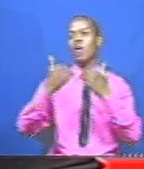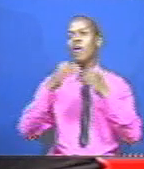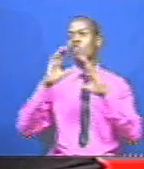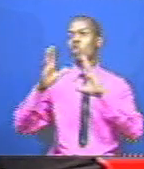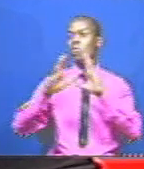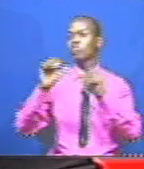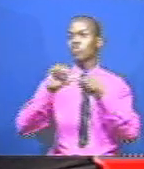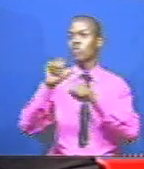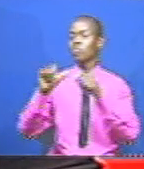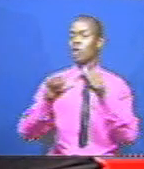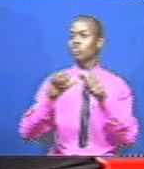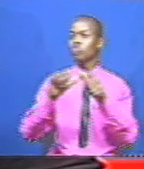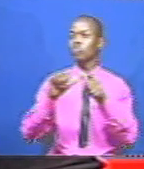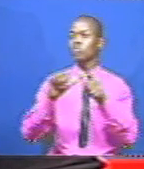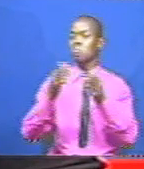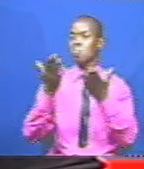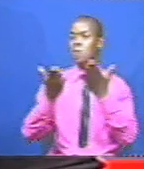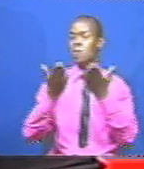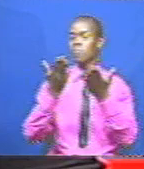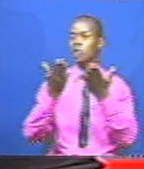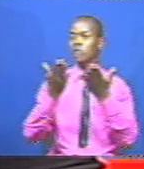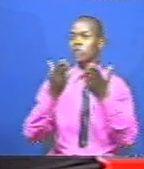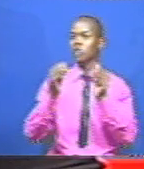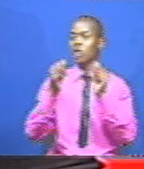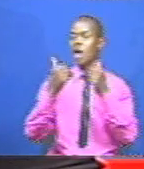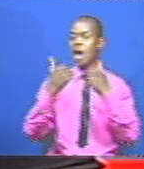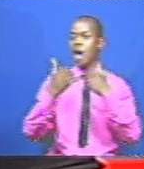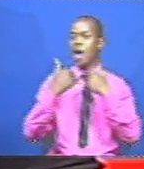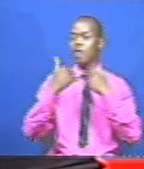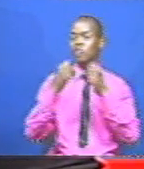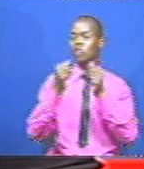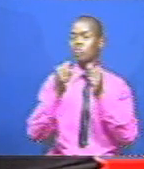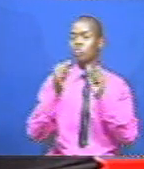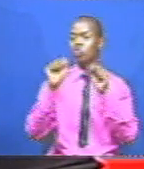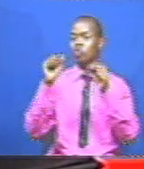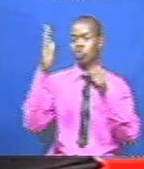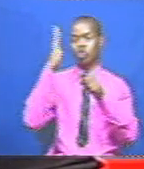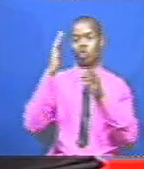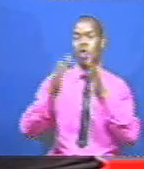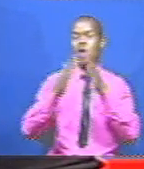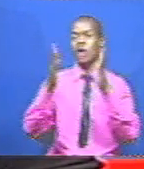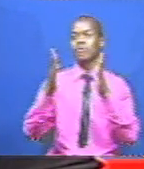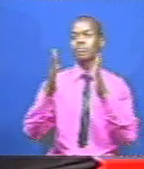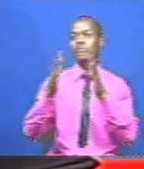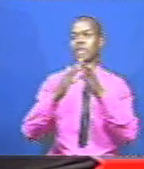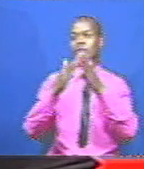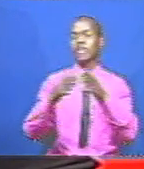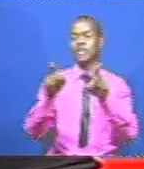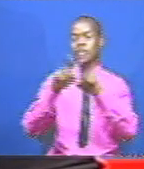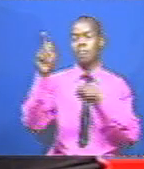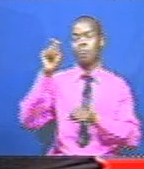that and kind of put together a direction of leadership, a direction of